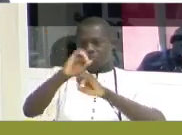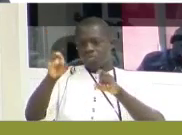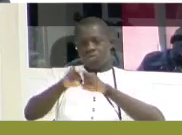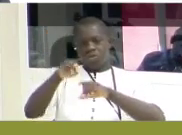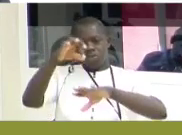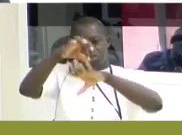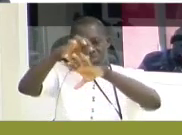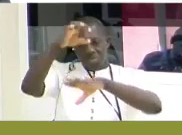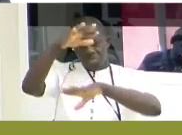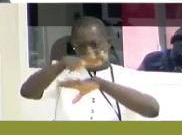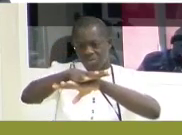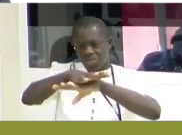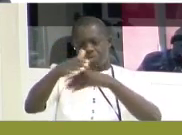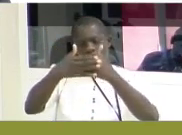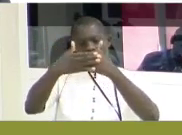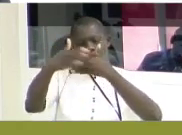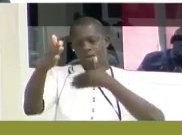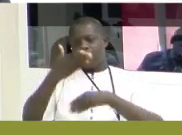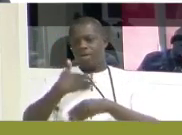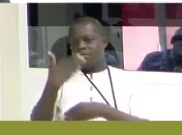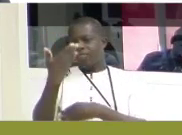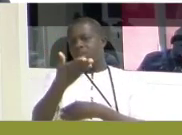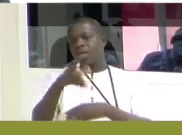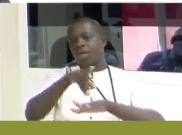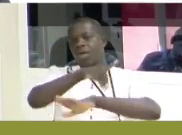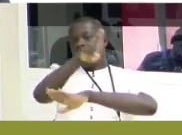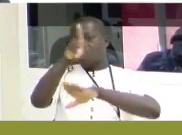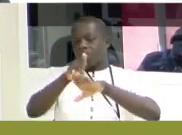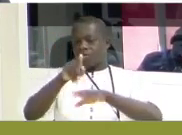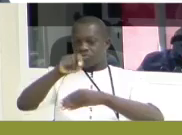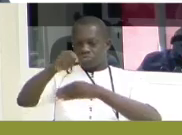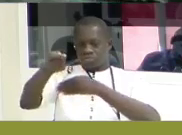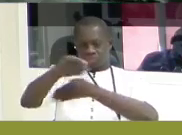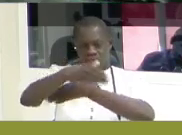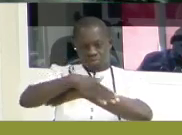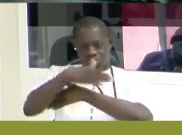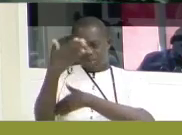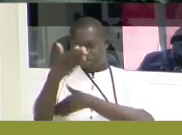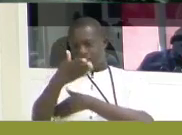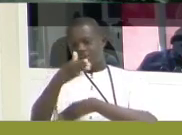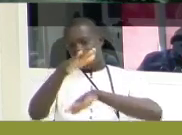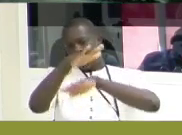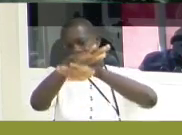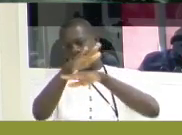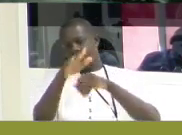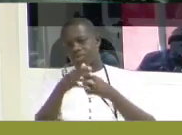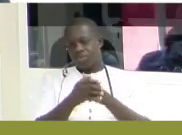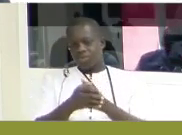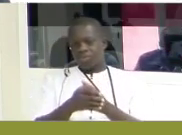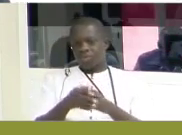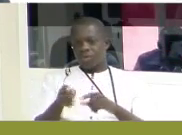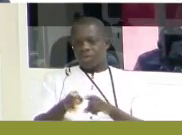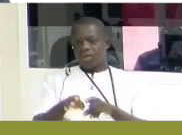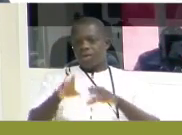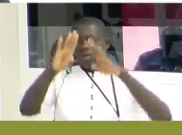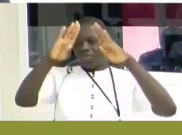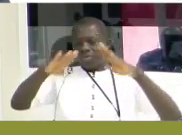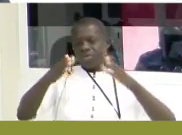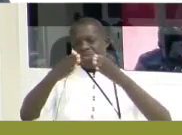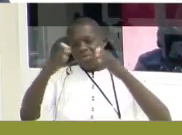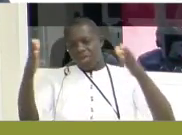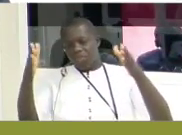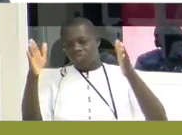mosquitoes. That's where I was locked up that evening. What was the size of the cell? Just tiny cell, small